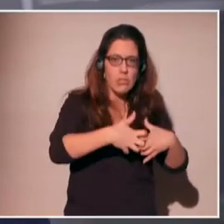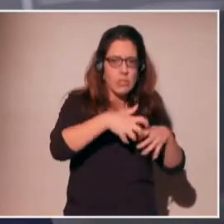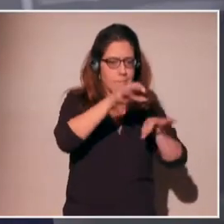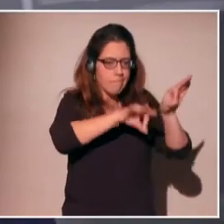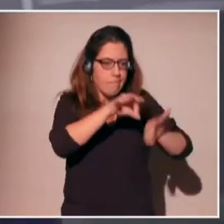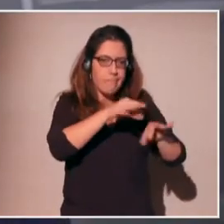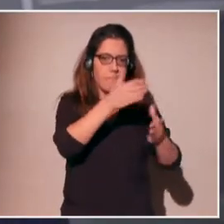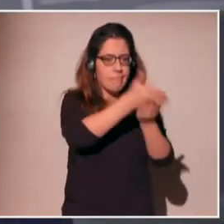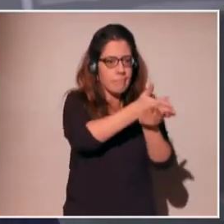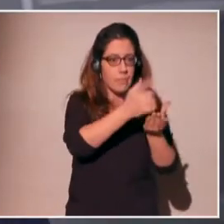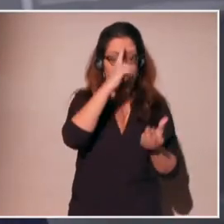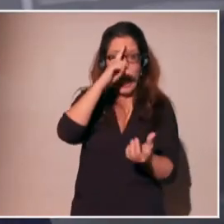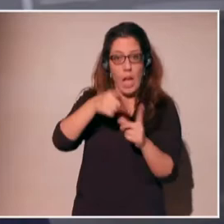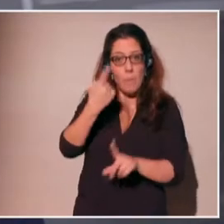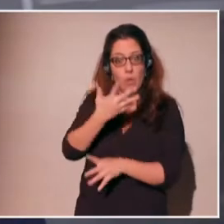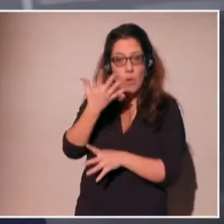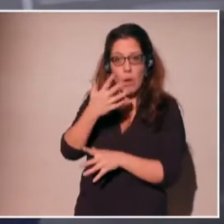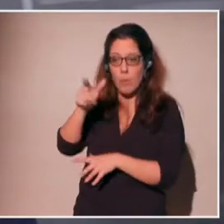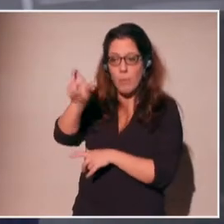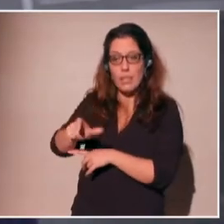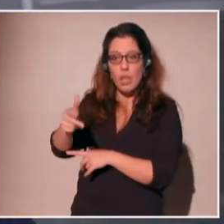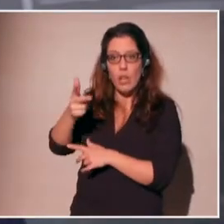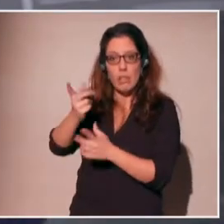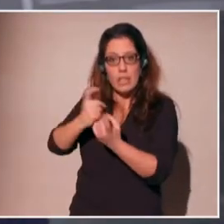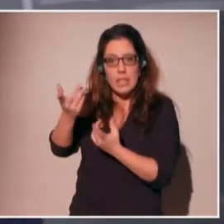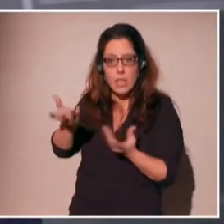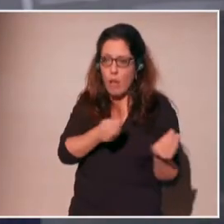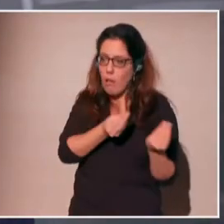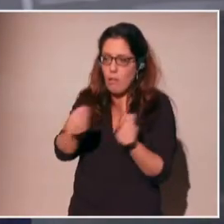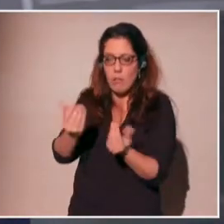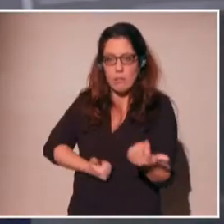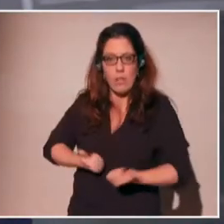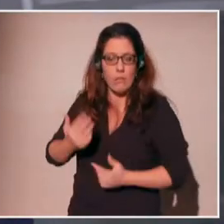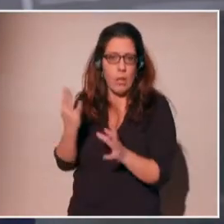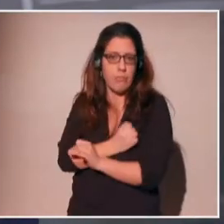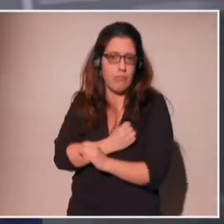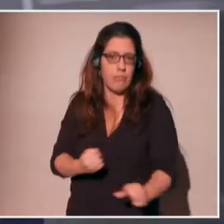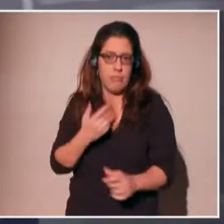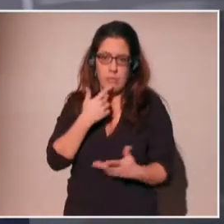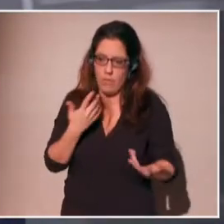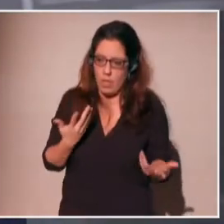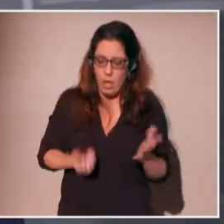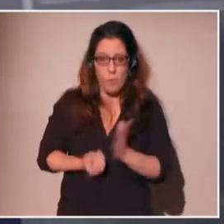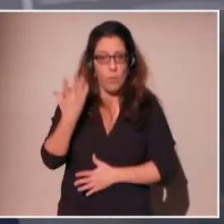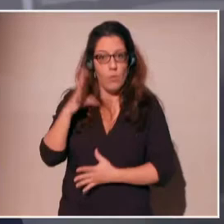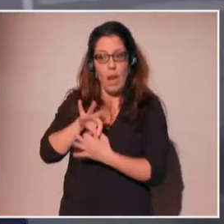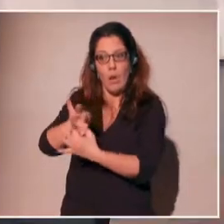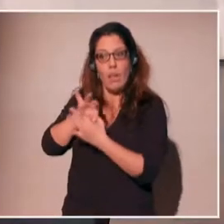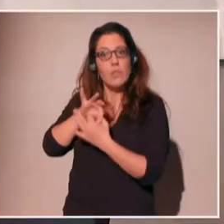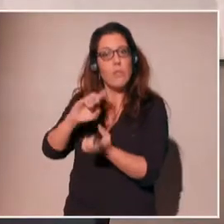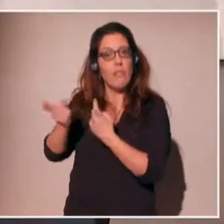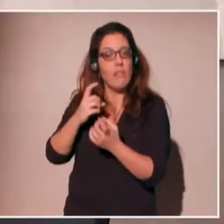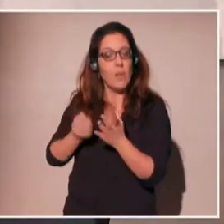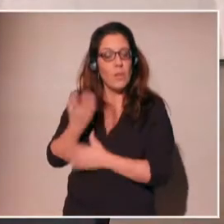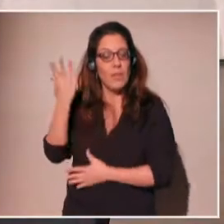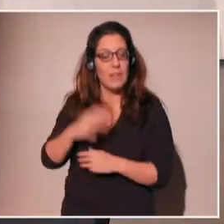completely reinvent the relationship between the brain and the customer. Thank you. Marie-Paule, in